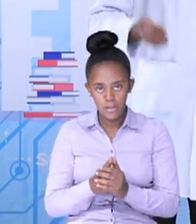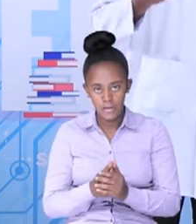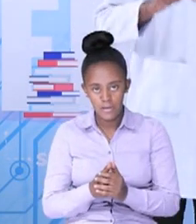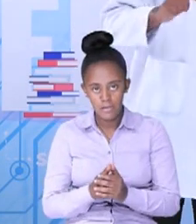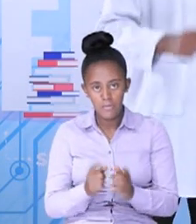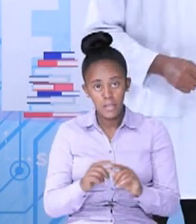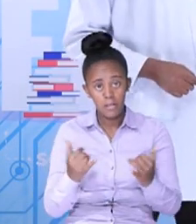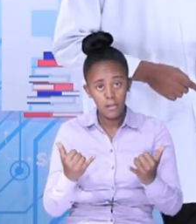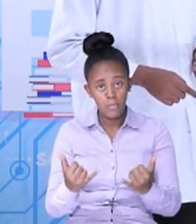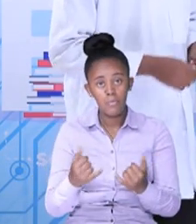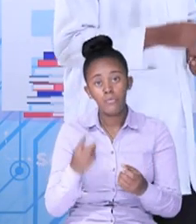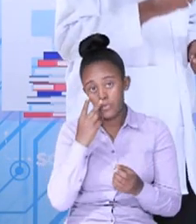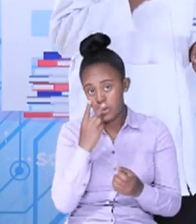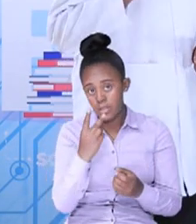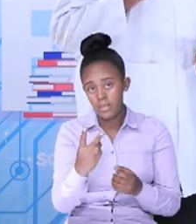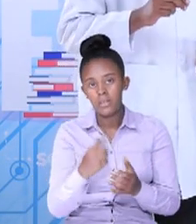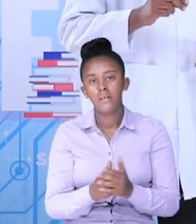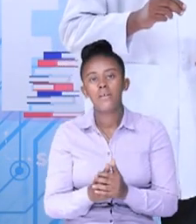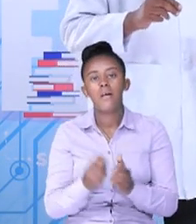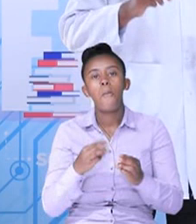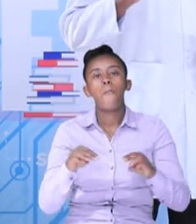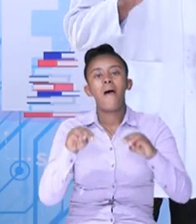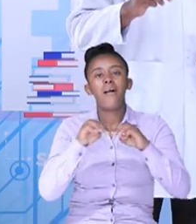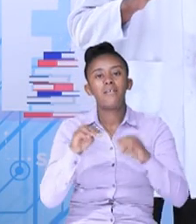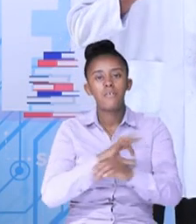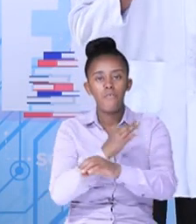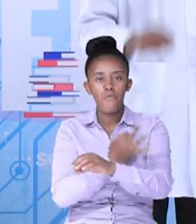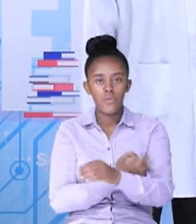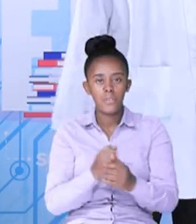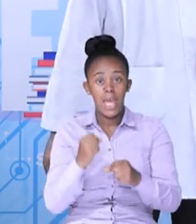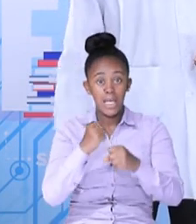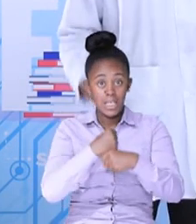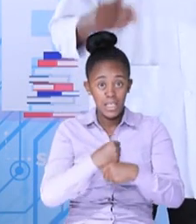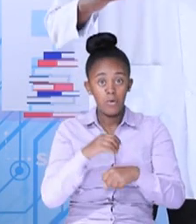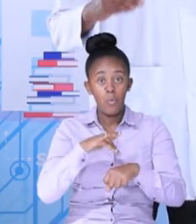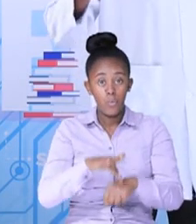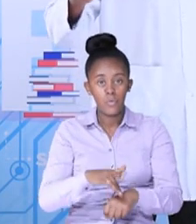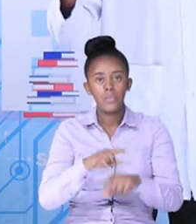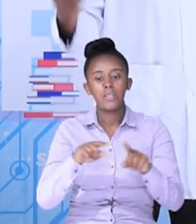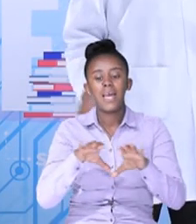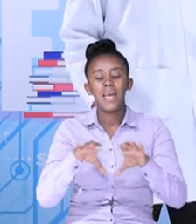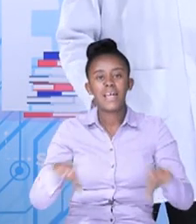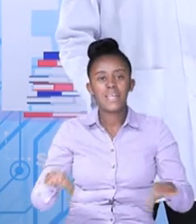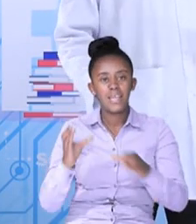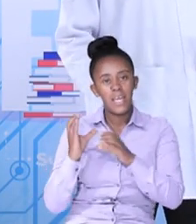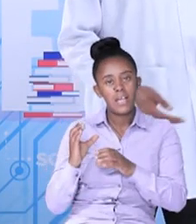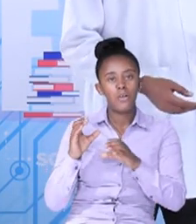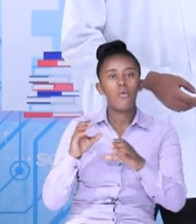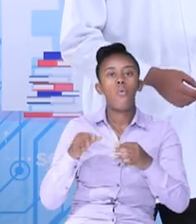But now, let's try to see the magnetic force exerted on a current carrying